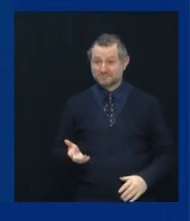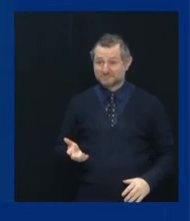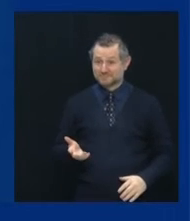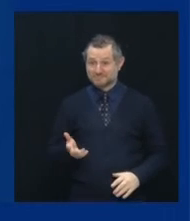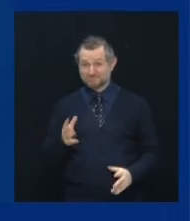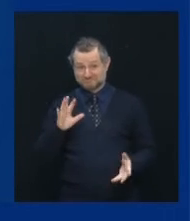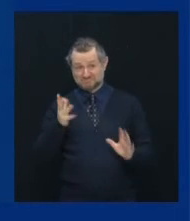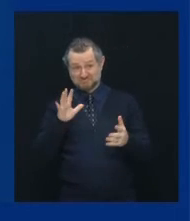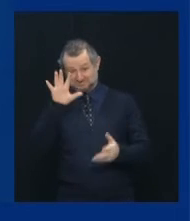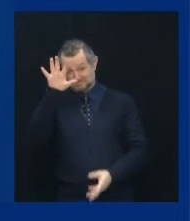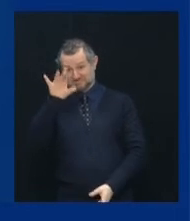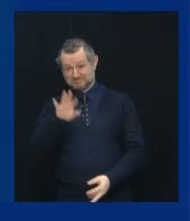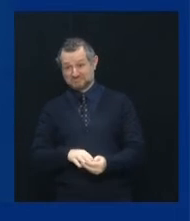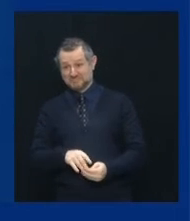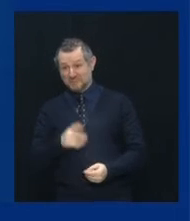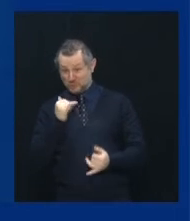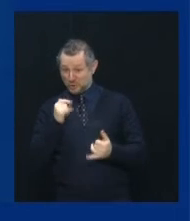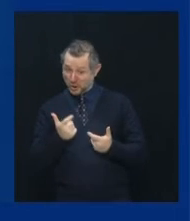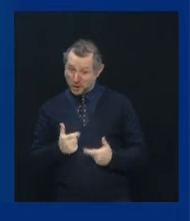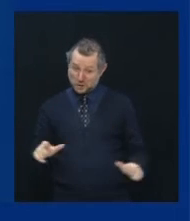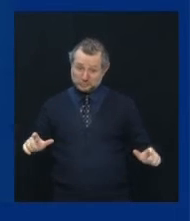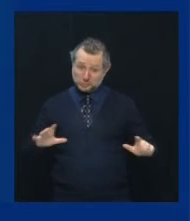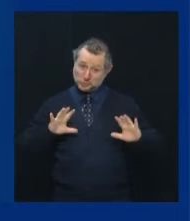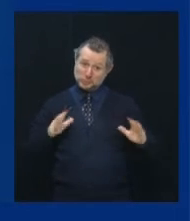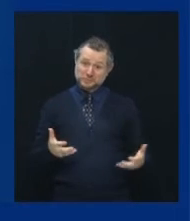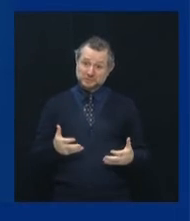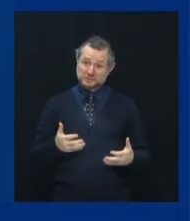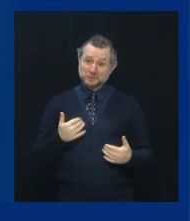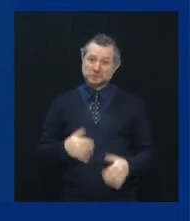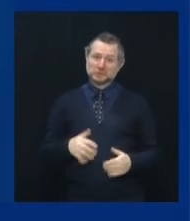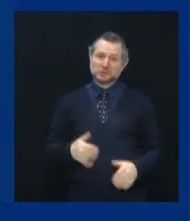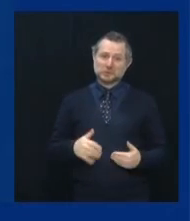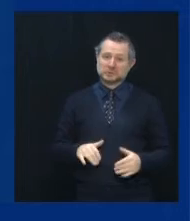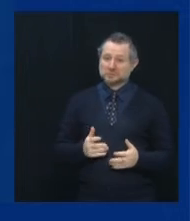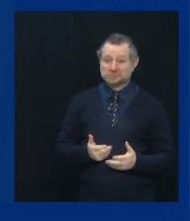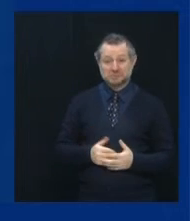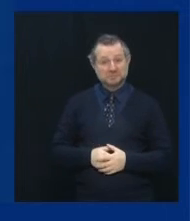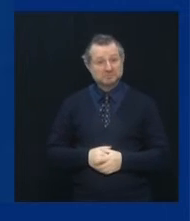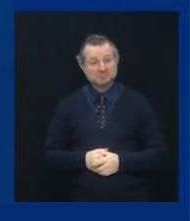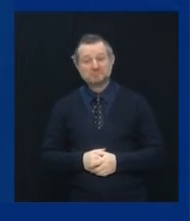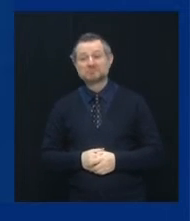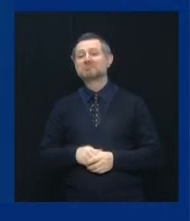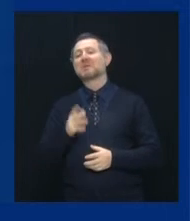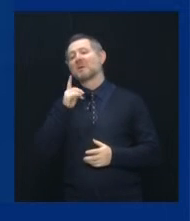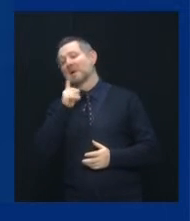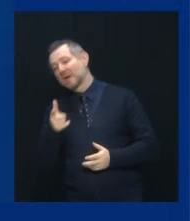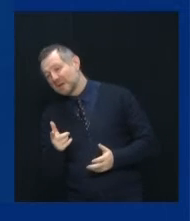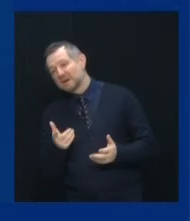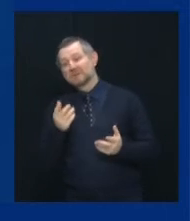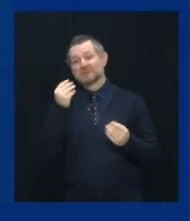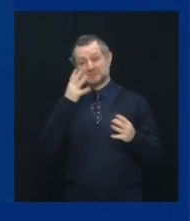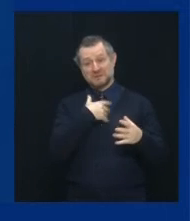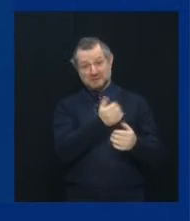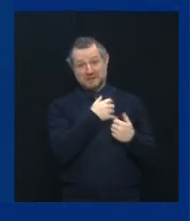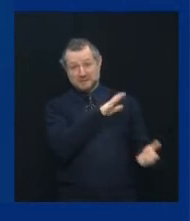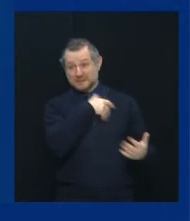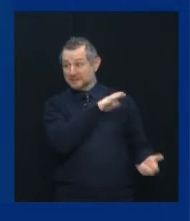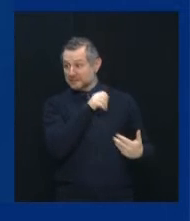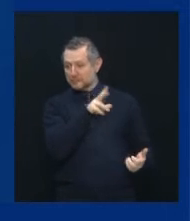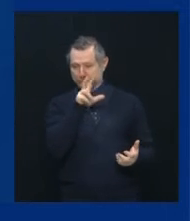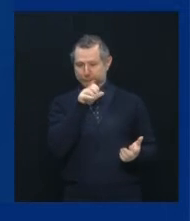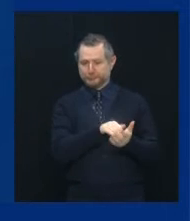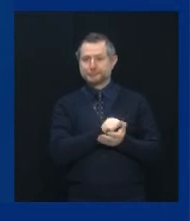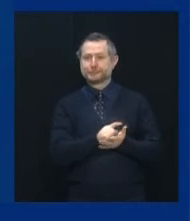which is surprisingly large, but it's good news. So we're getting 300,000 dosages per